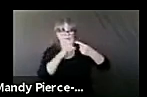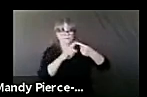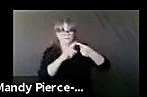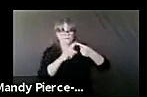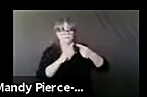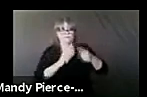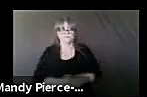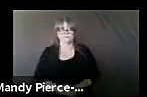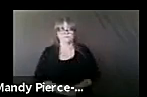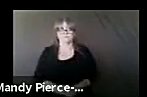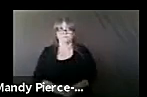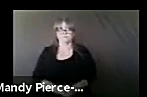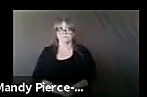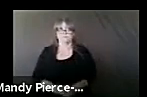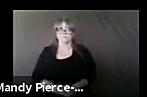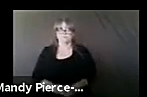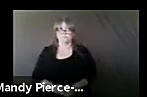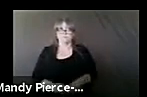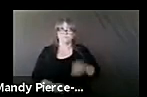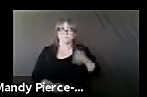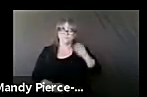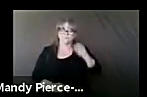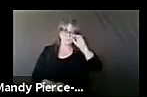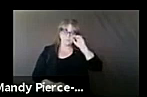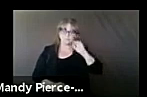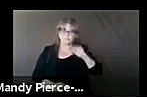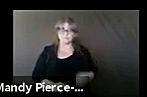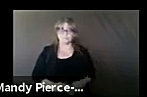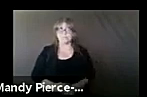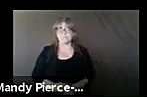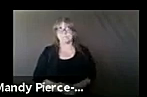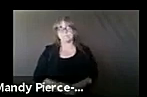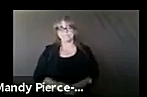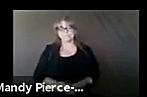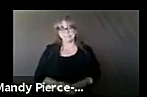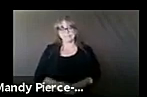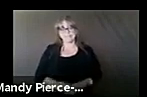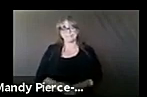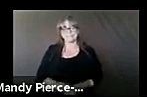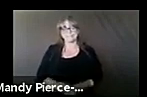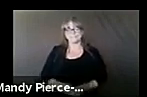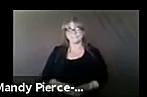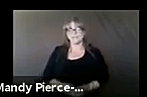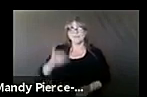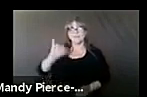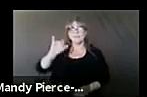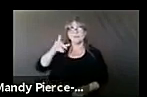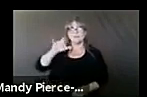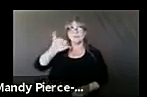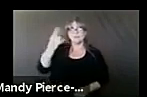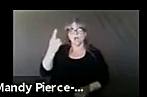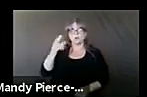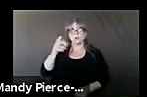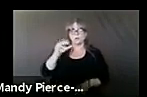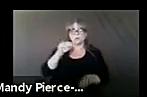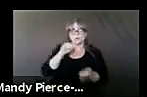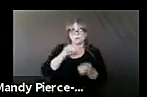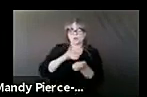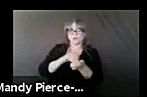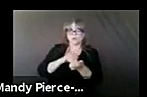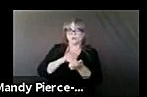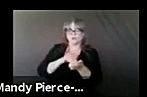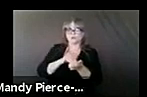Oh, pardon. 1 second. I think my apologies. I had myself muted. Thank you for the question. We'll look over the document to be